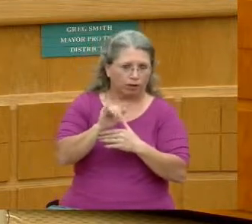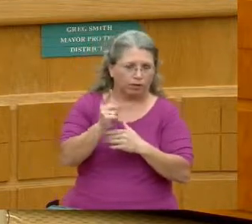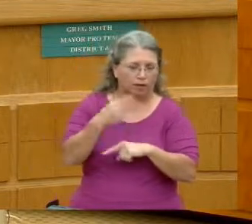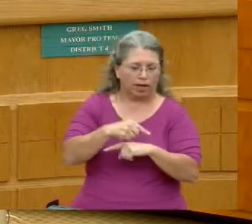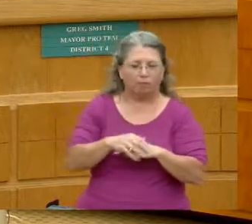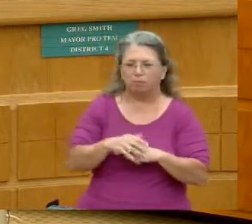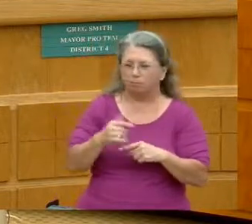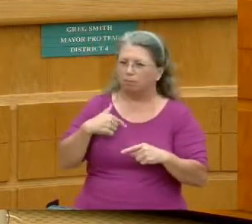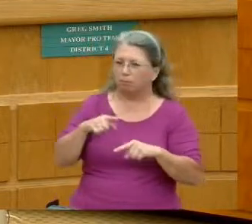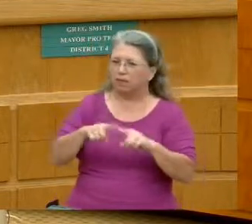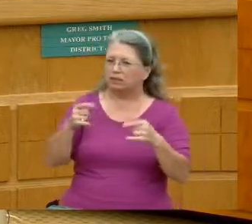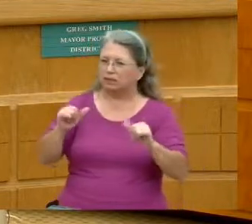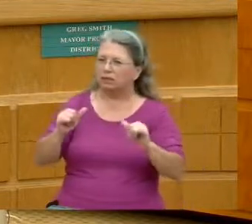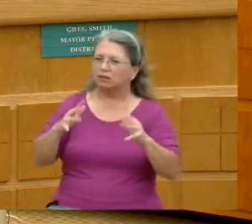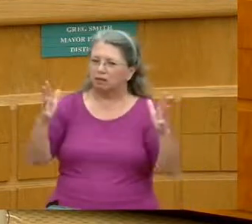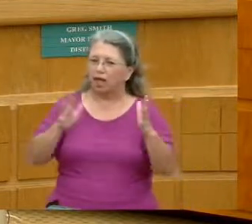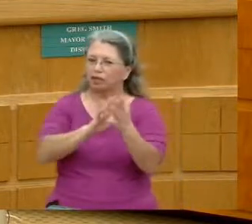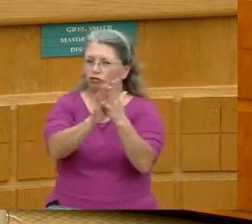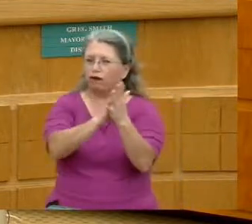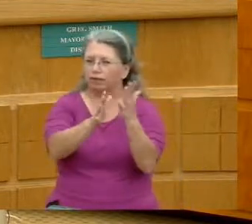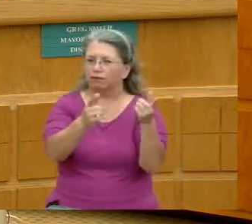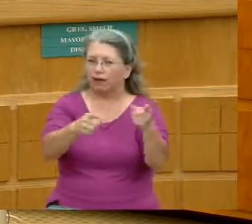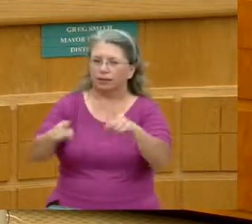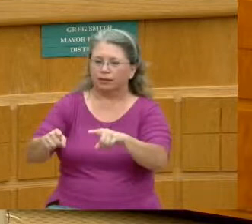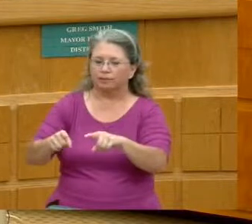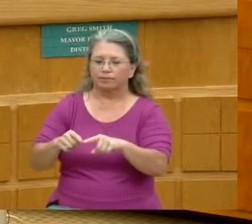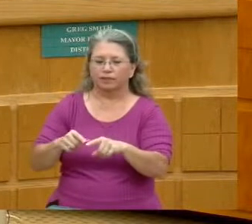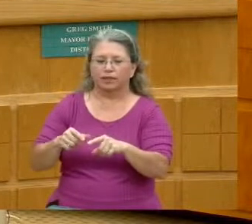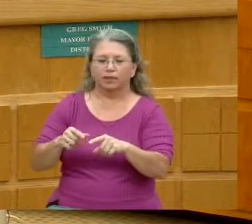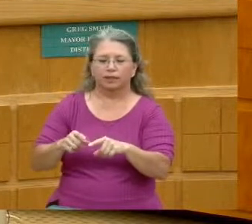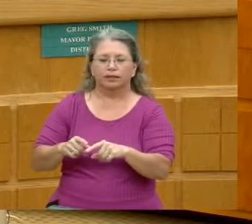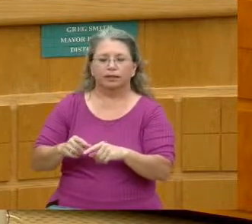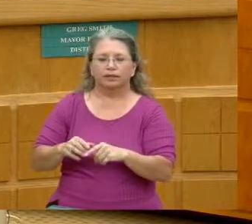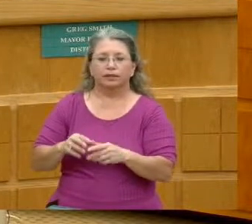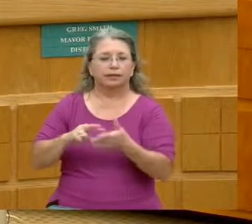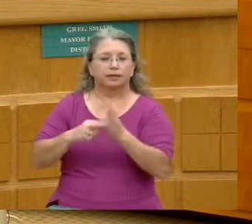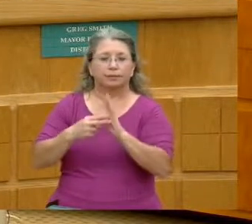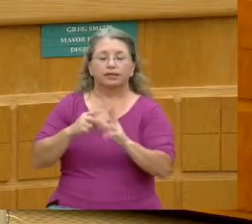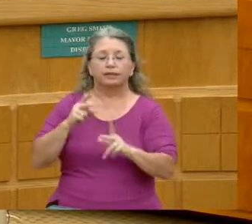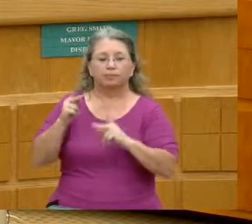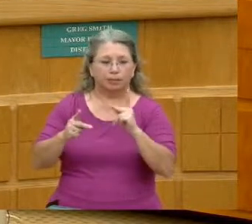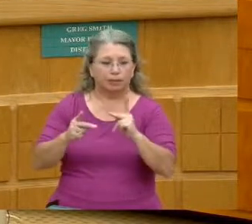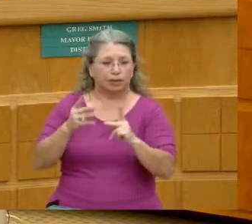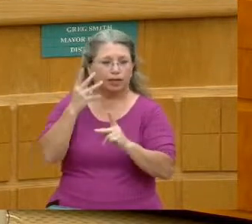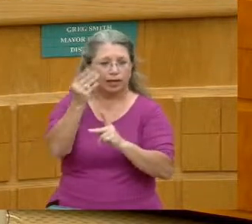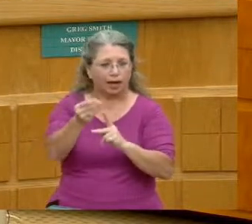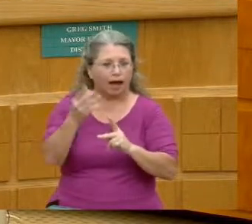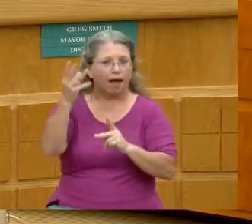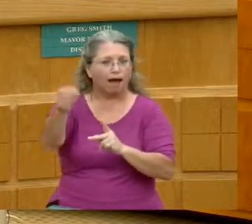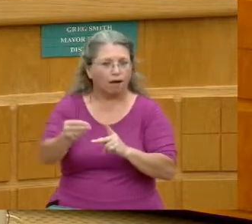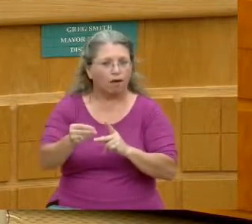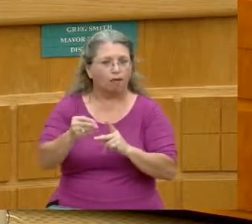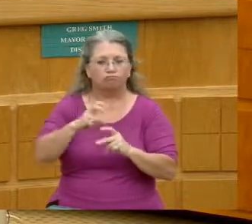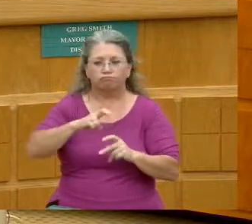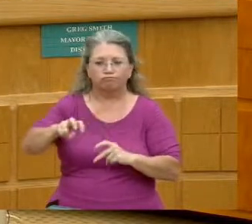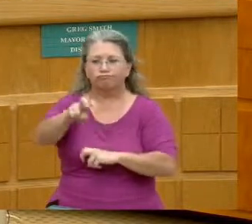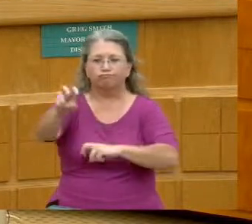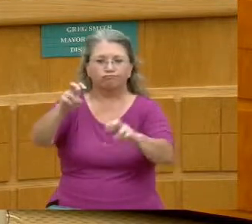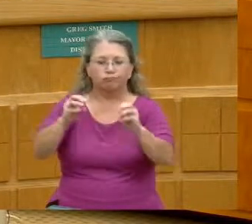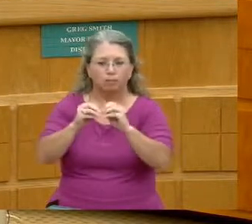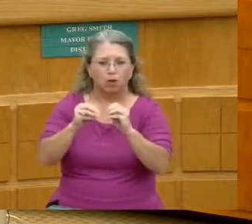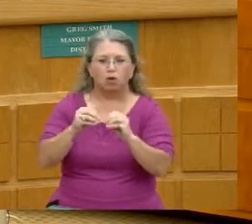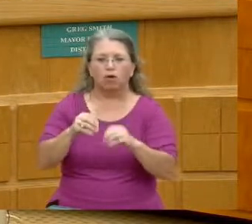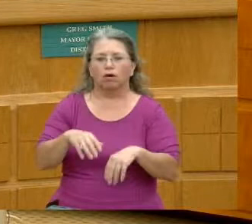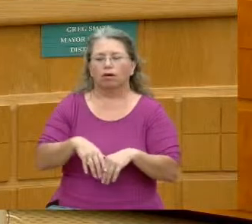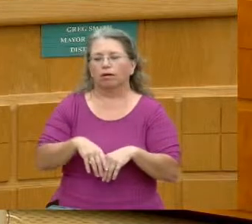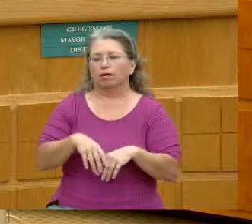from where we were in the middle of the stay-at-home. So what this means is that people are going places, people are going to work, people are going on trips, going to the